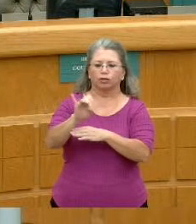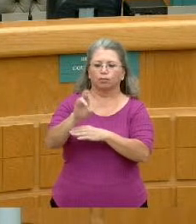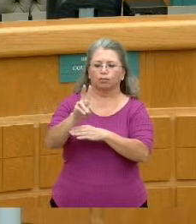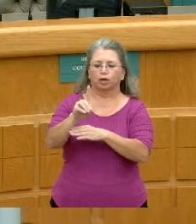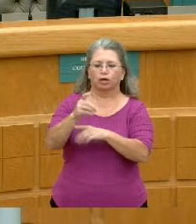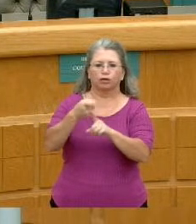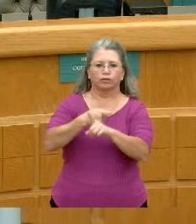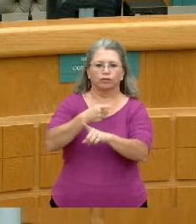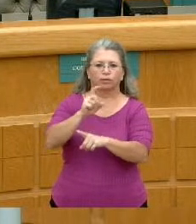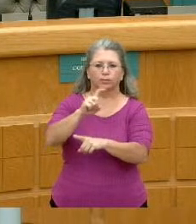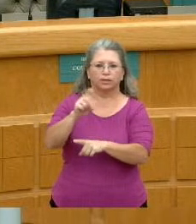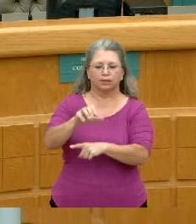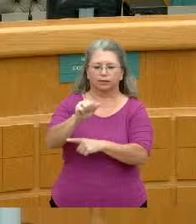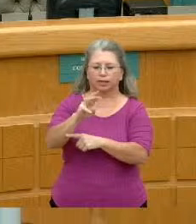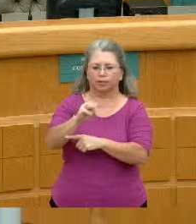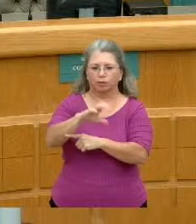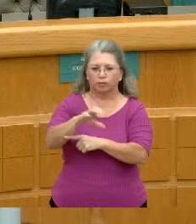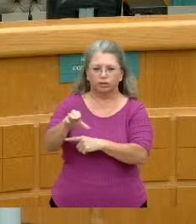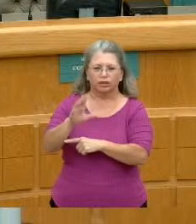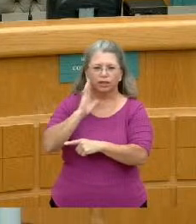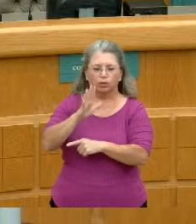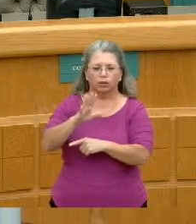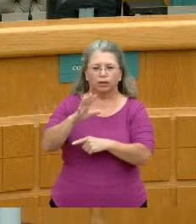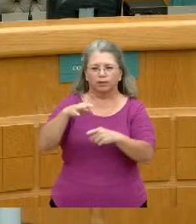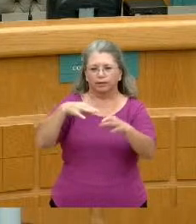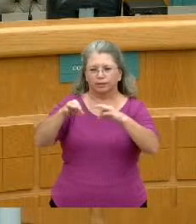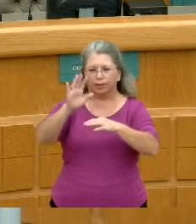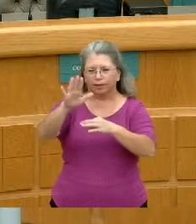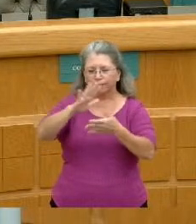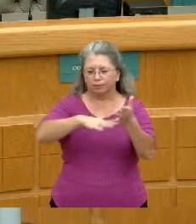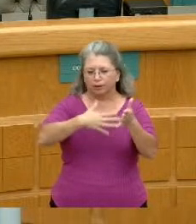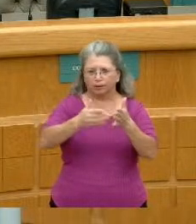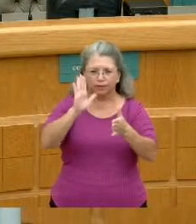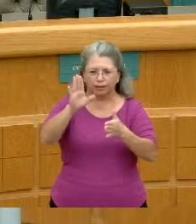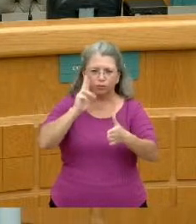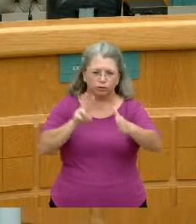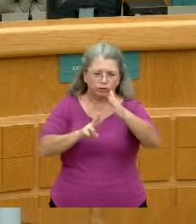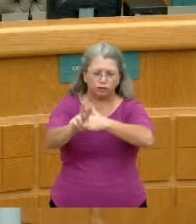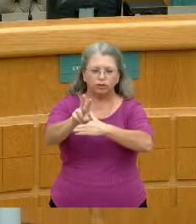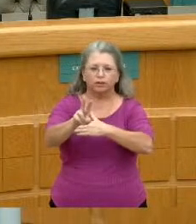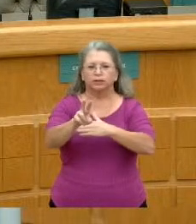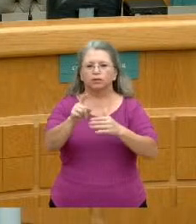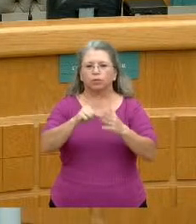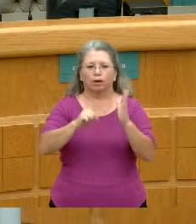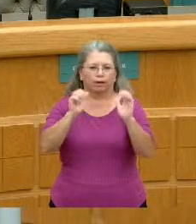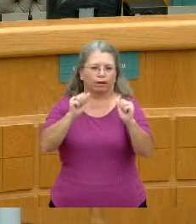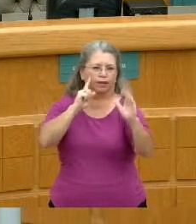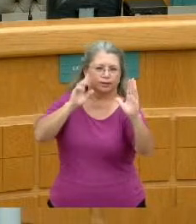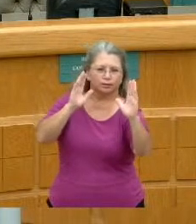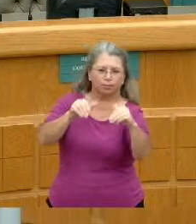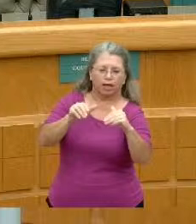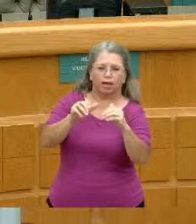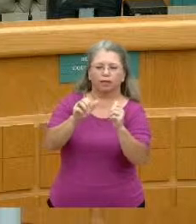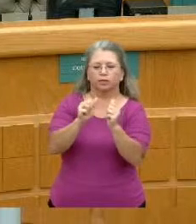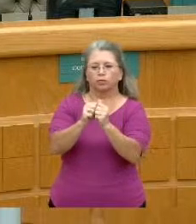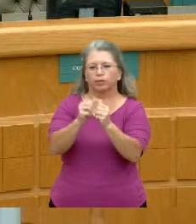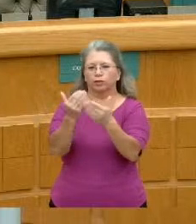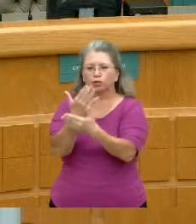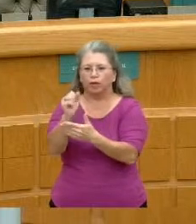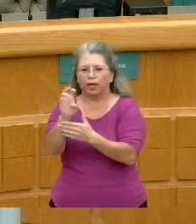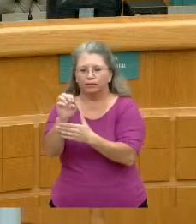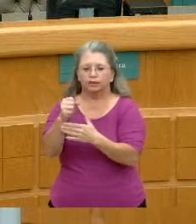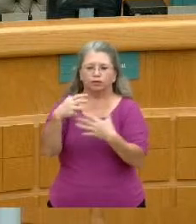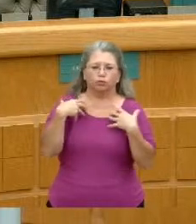about modeling and what we can expect to see in the future when it comes to new cases, recovery rates, and so on.